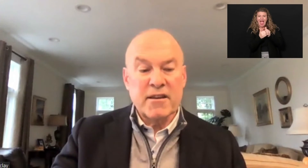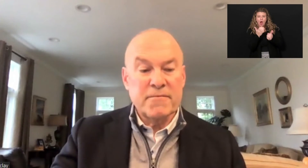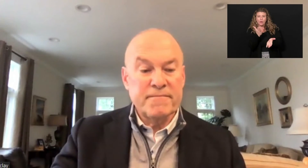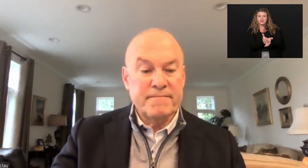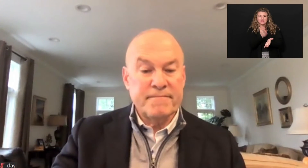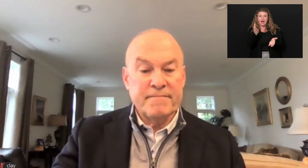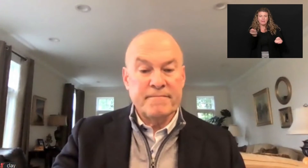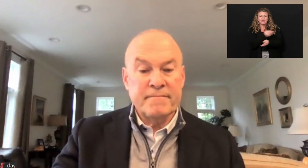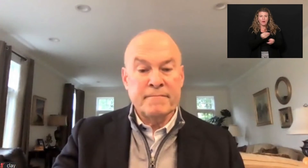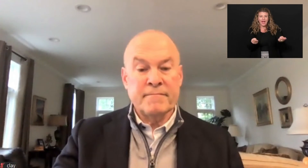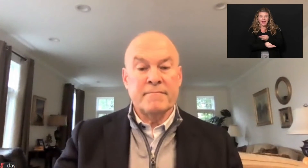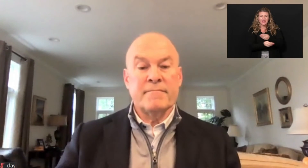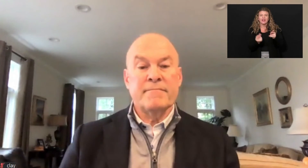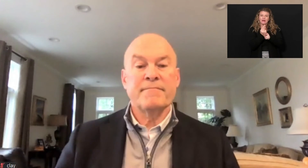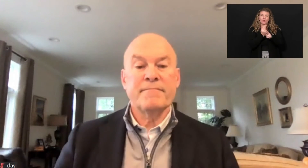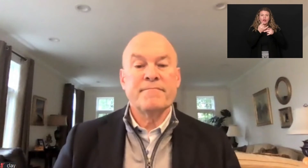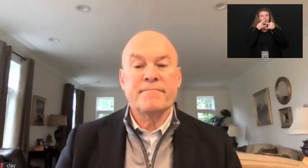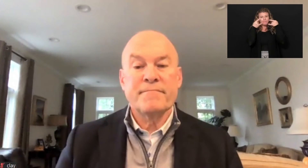So thank you.